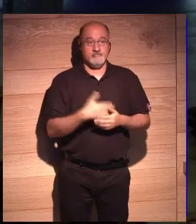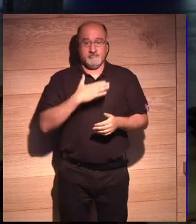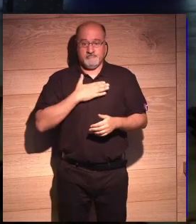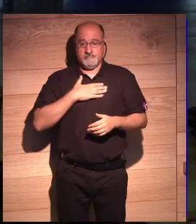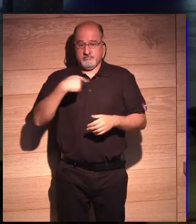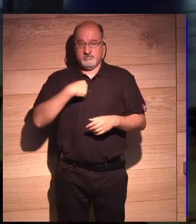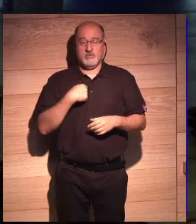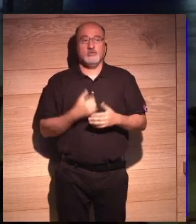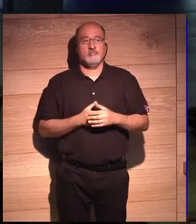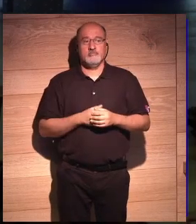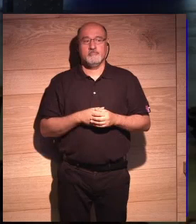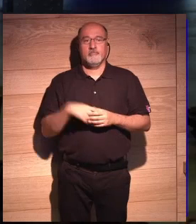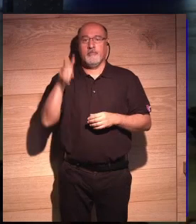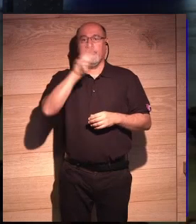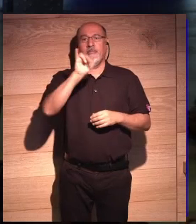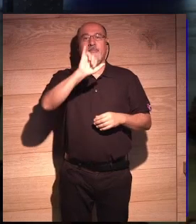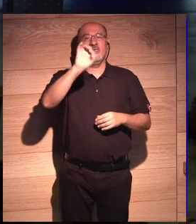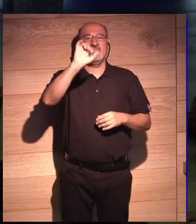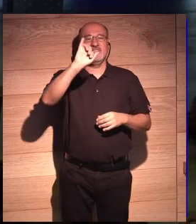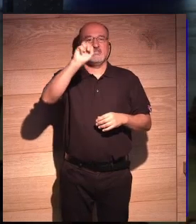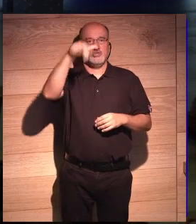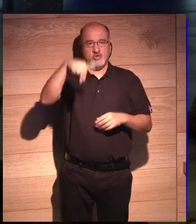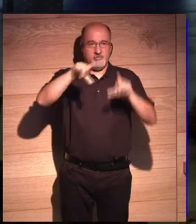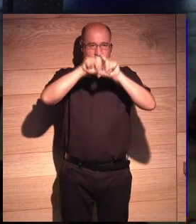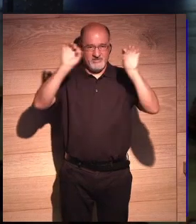us. Well, from Vision,